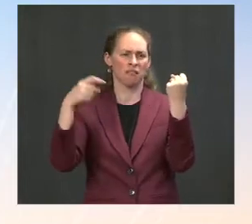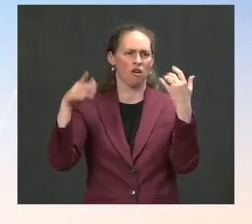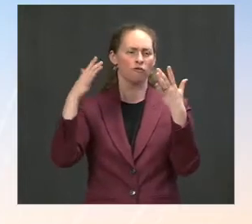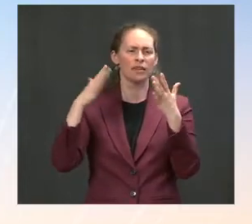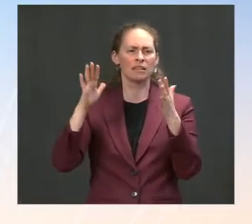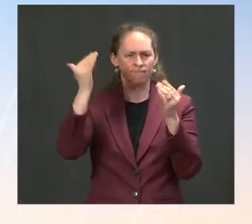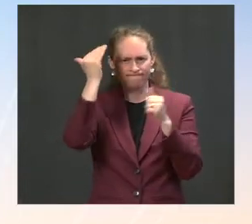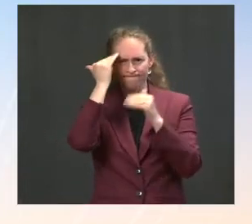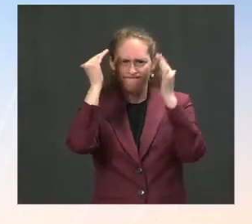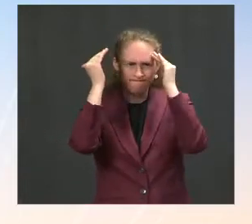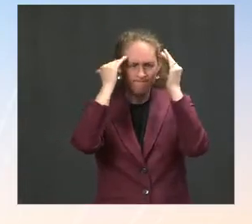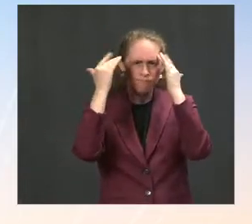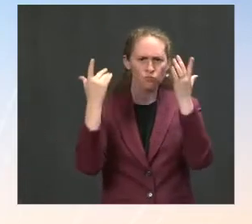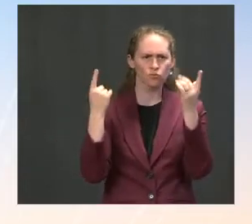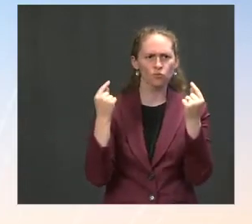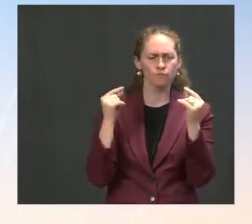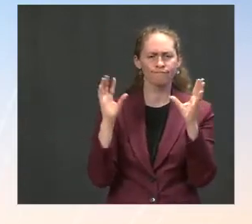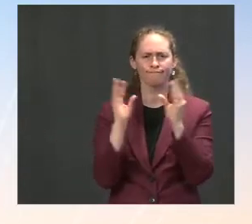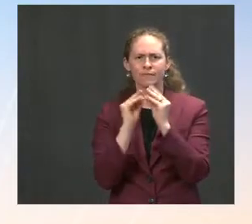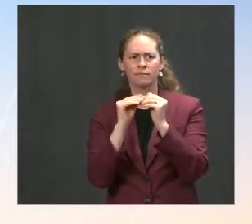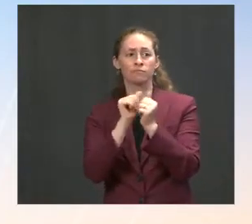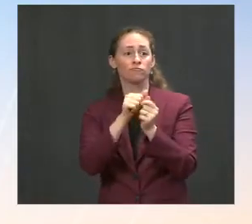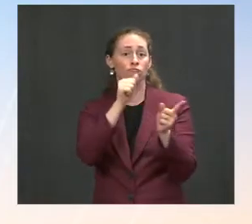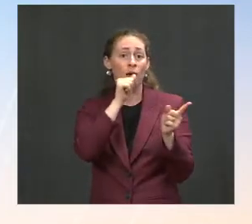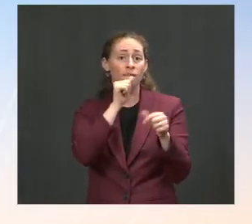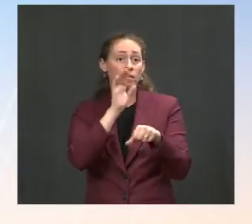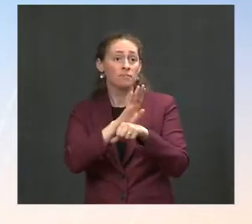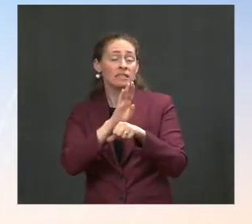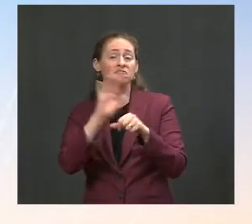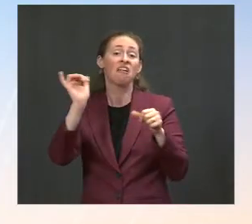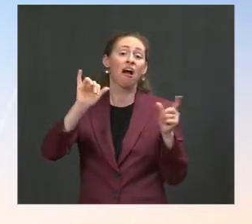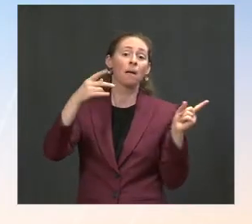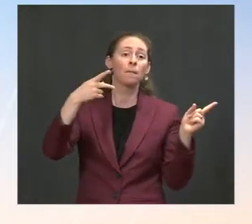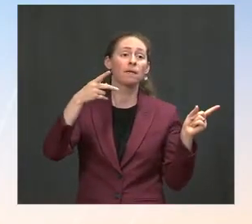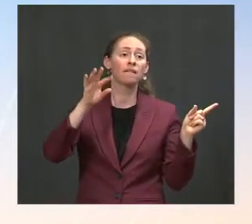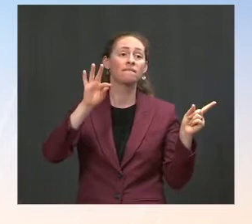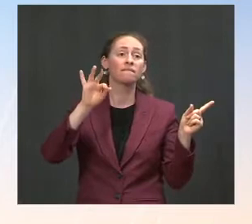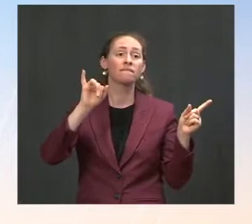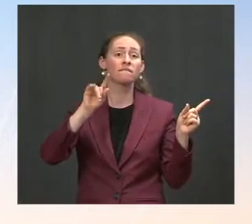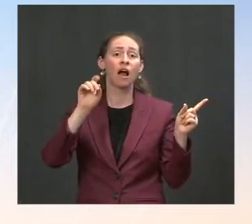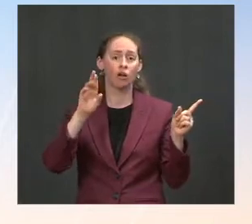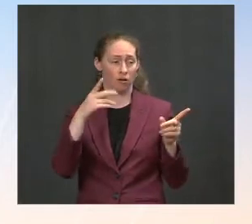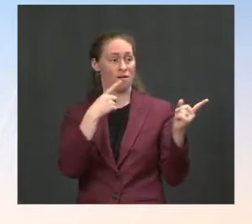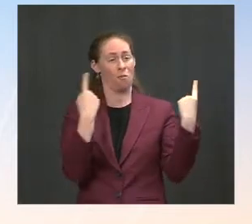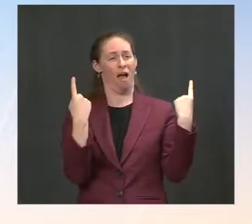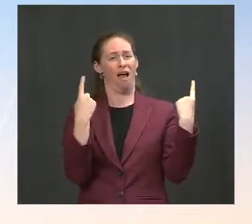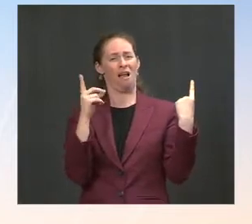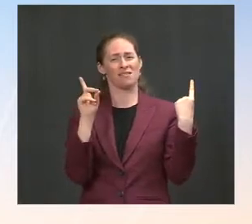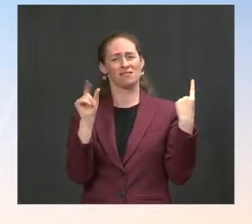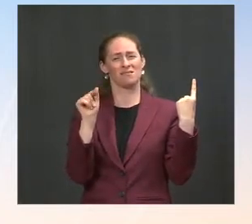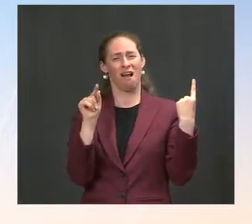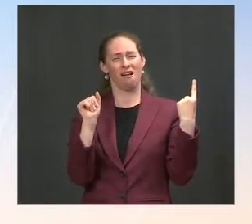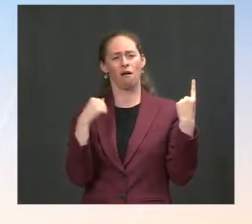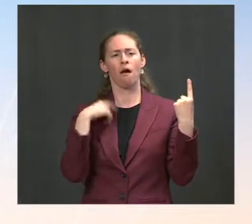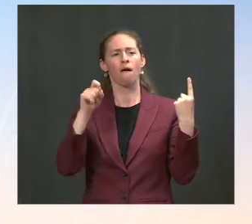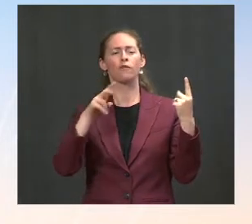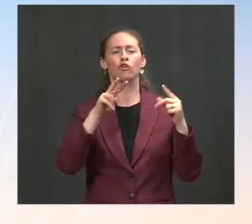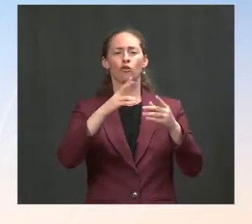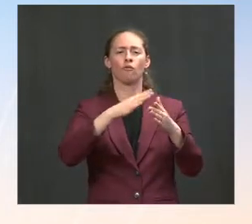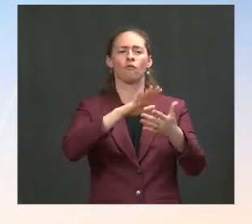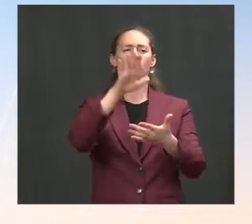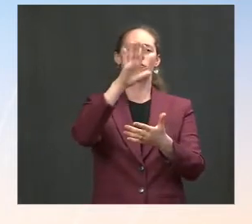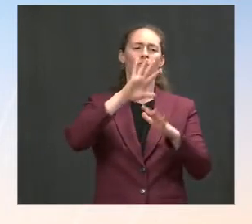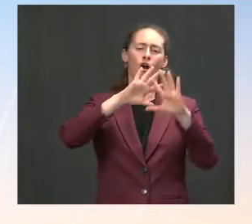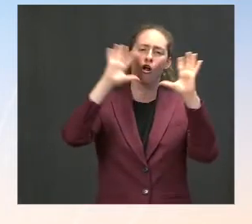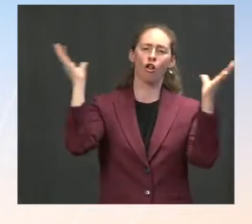private sector companies like Pfizer, but that's only one source of data and engagement. They look at a range of data across the board as they make projections.